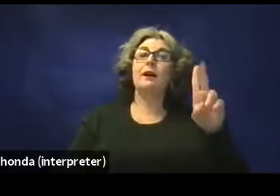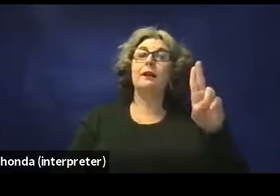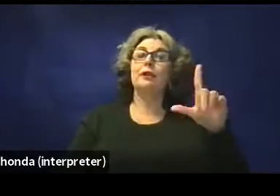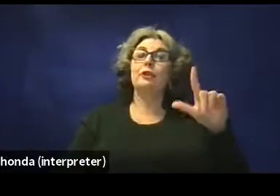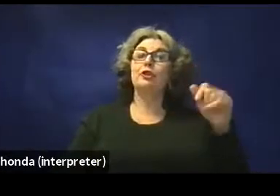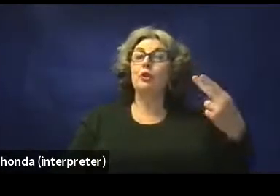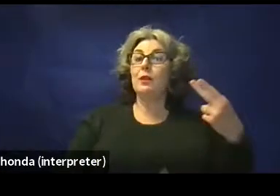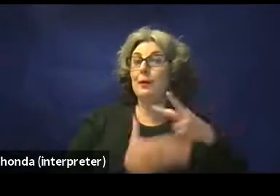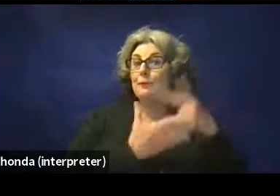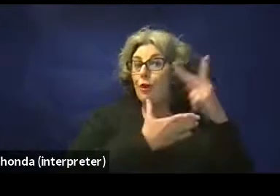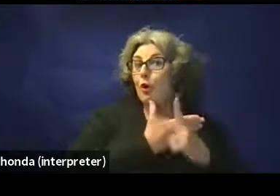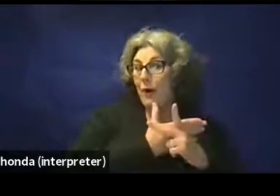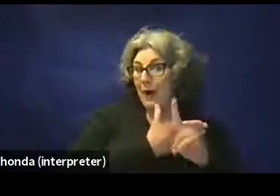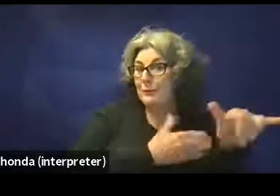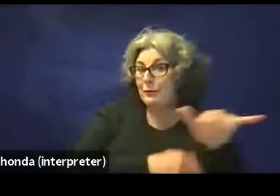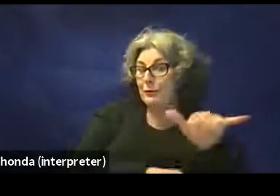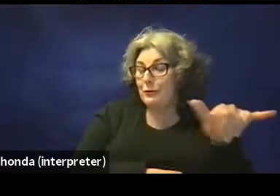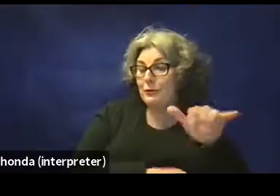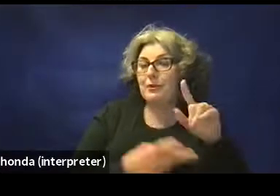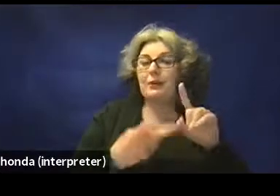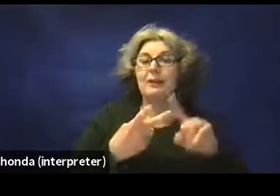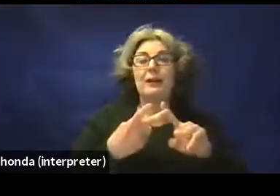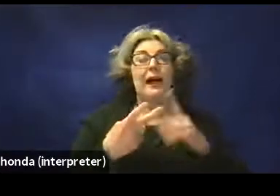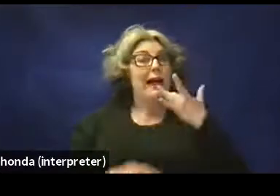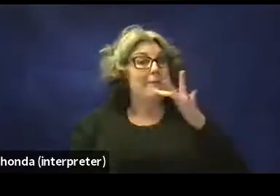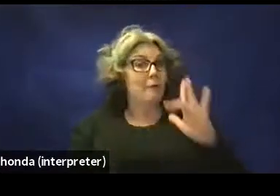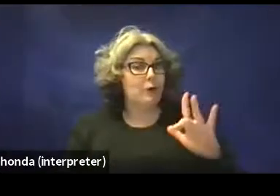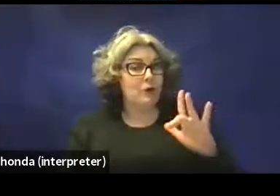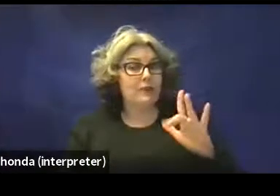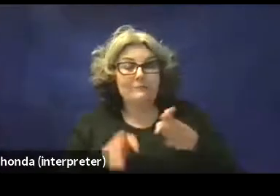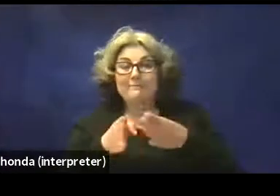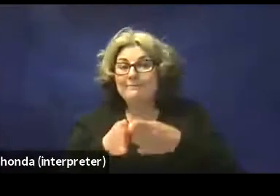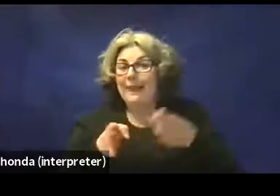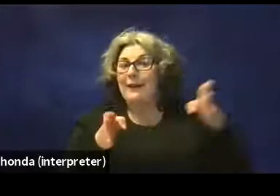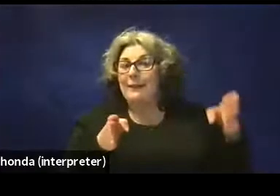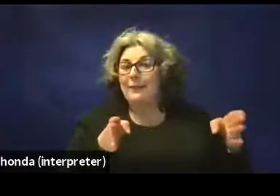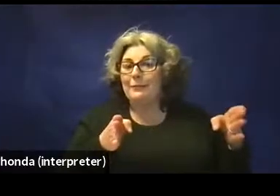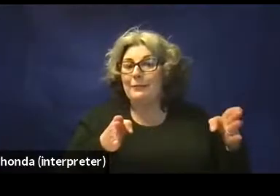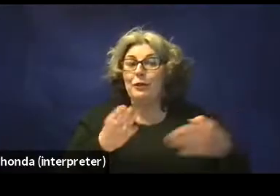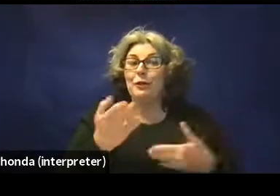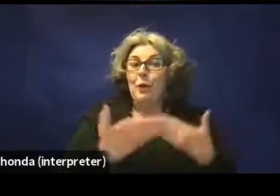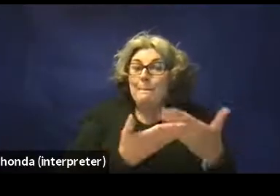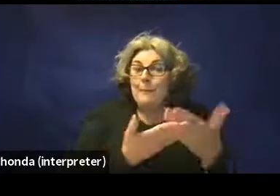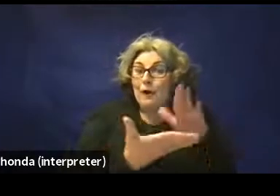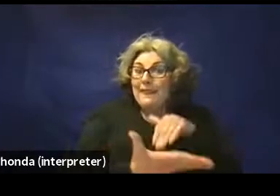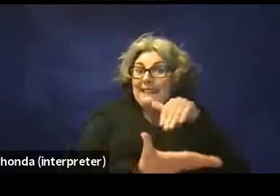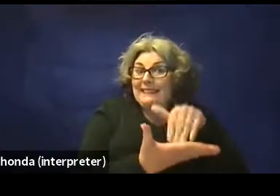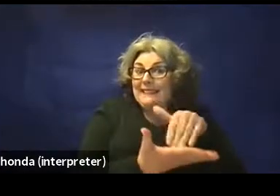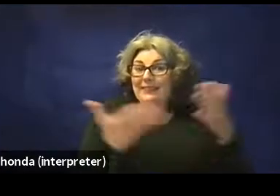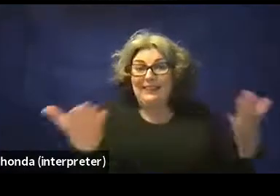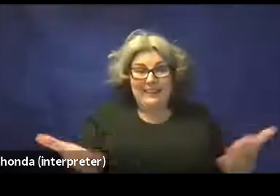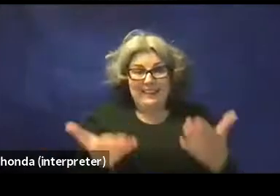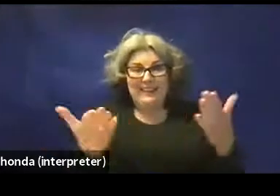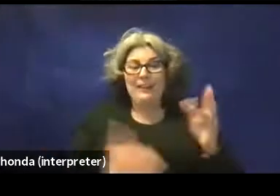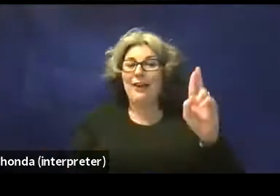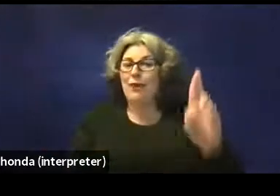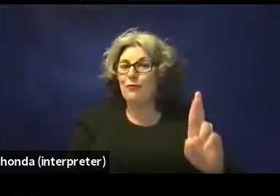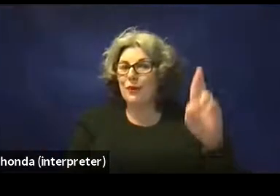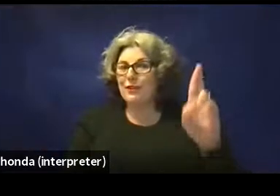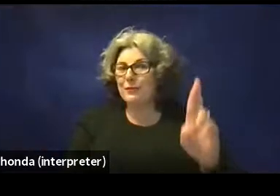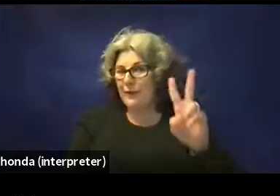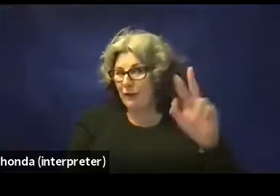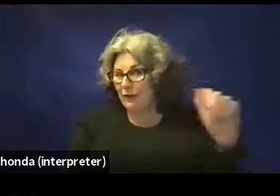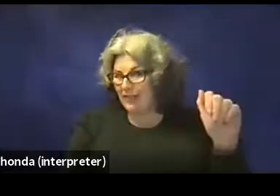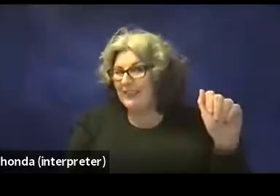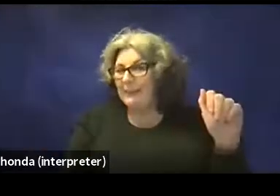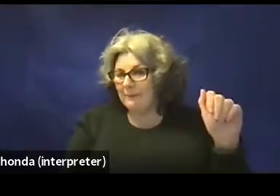programs in our city as well. I'm really fortunate to be next door to a birthing center right here in Richmond, Virginia. And